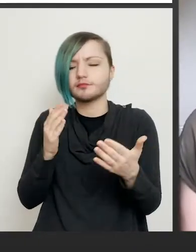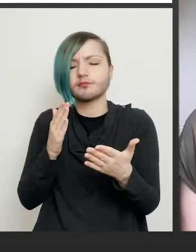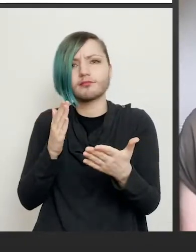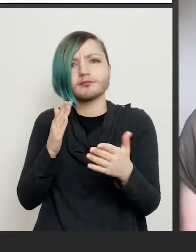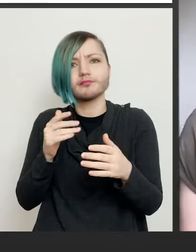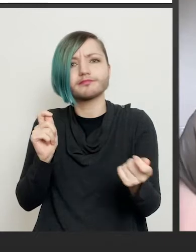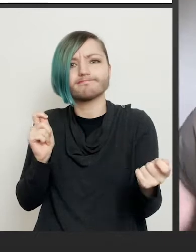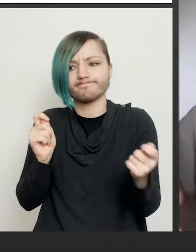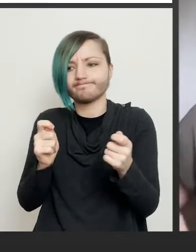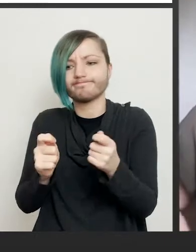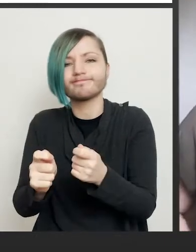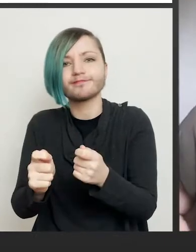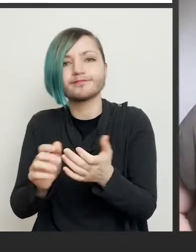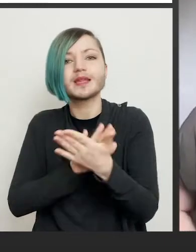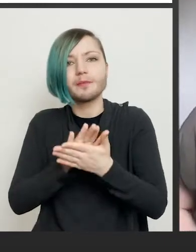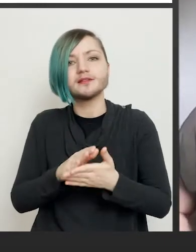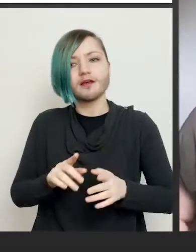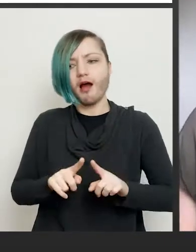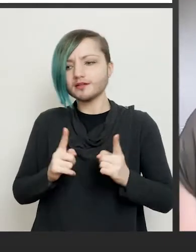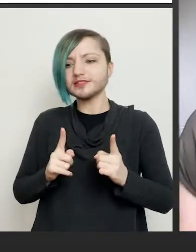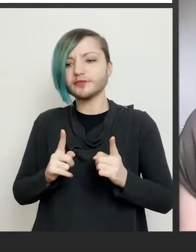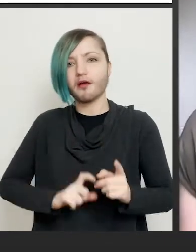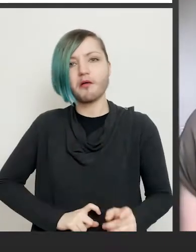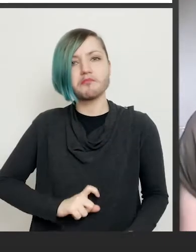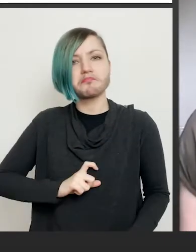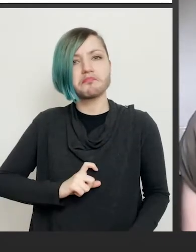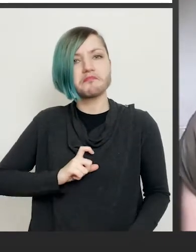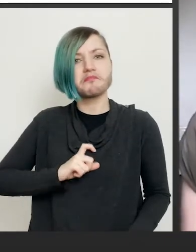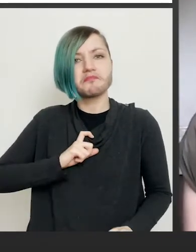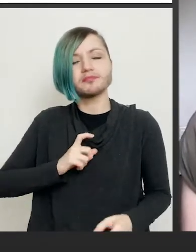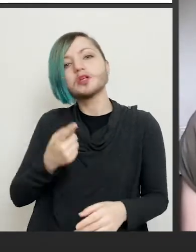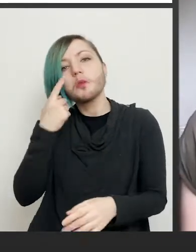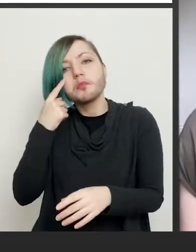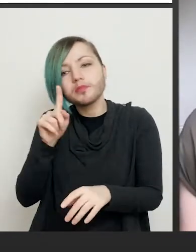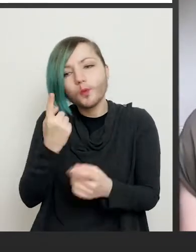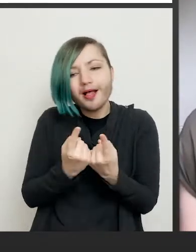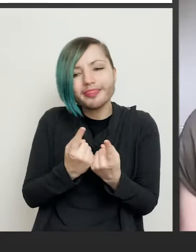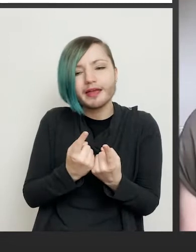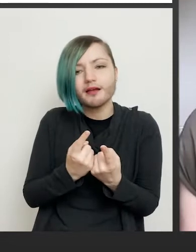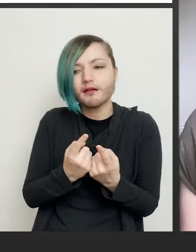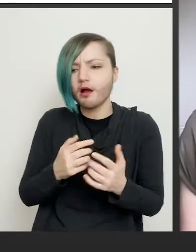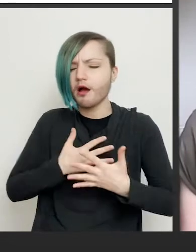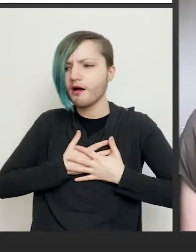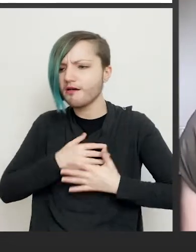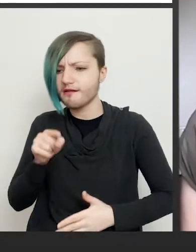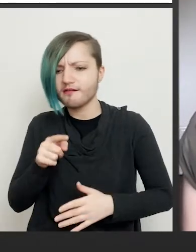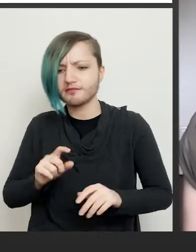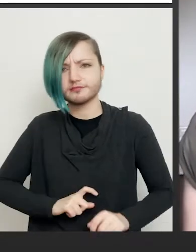that confidence, and you go, yeah, that felt good. Okay, I'm going to try this next. And I really like the idea that